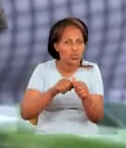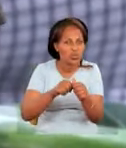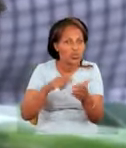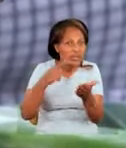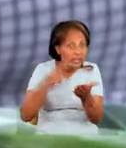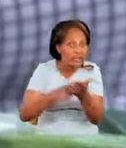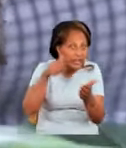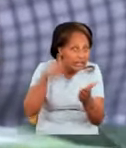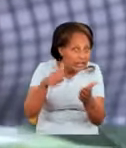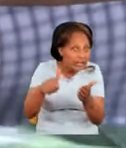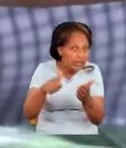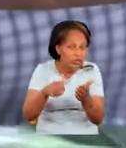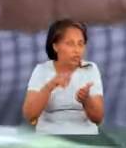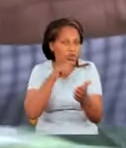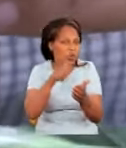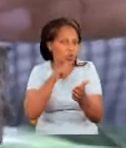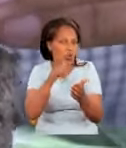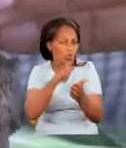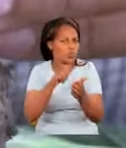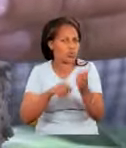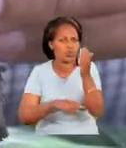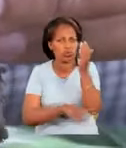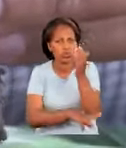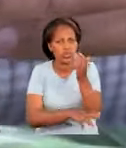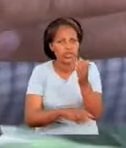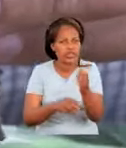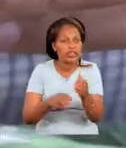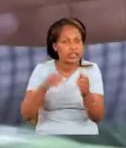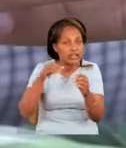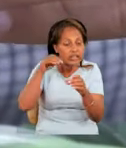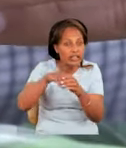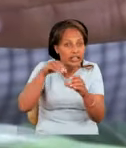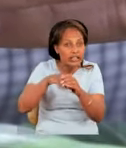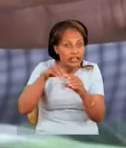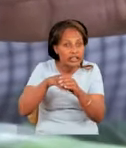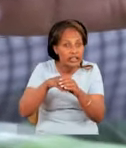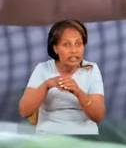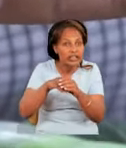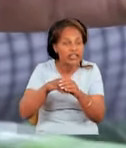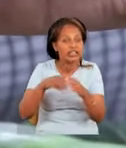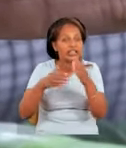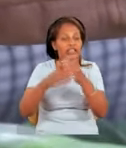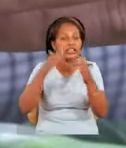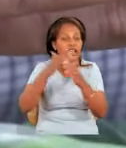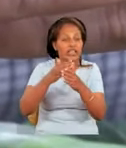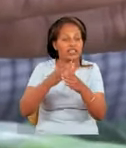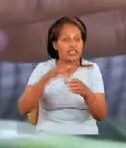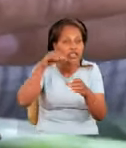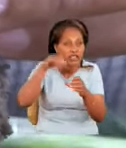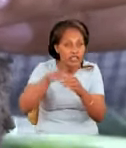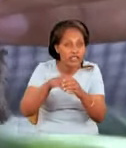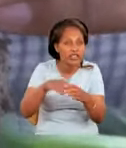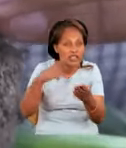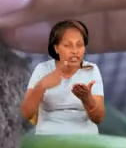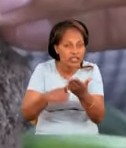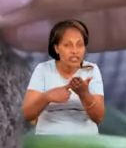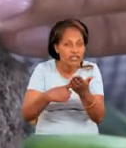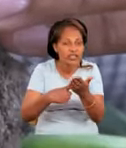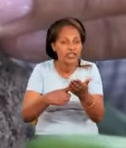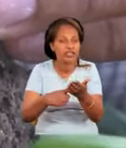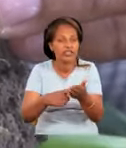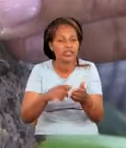root. Because if you look at the structure, the internal structure of this potato and the internal structure of the